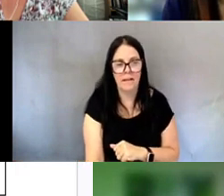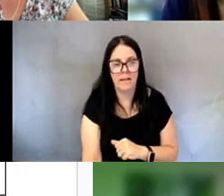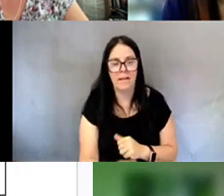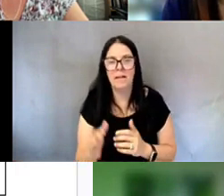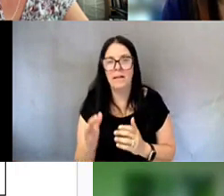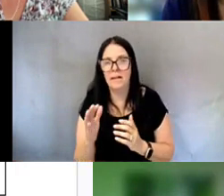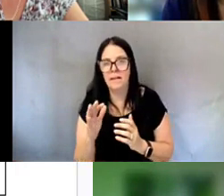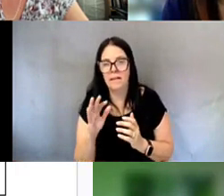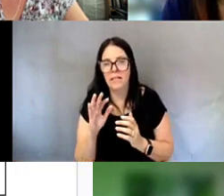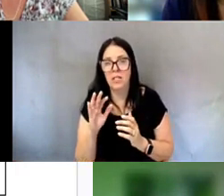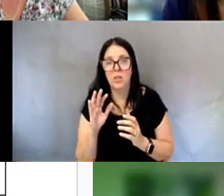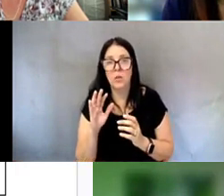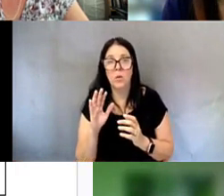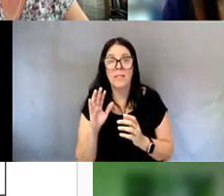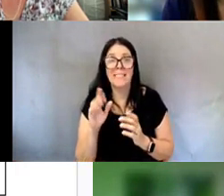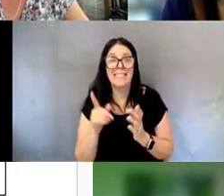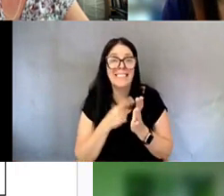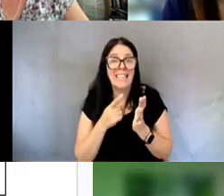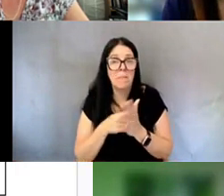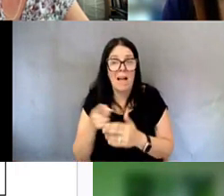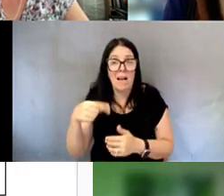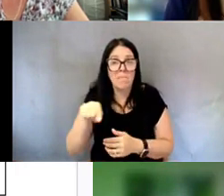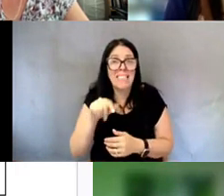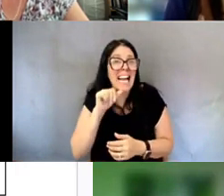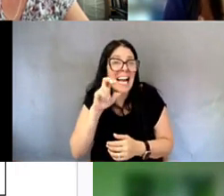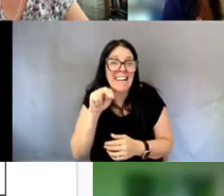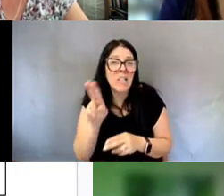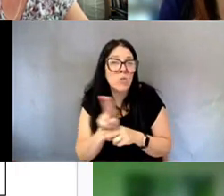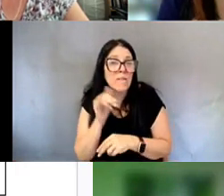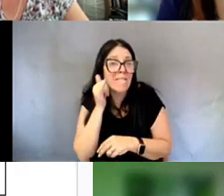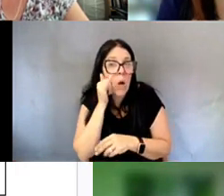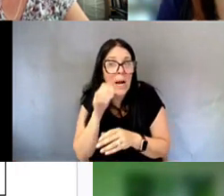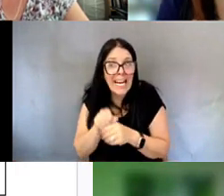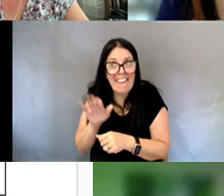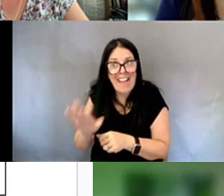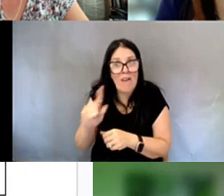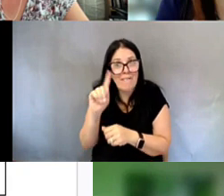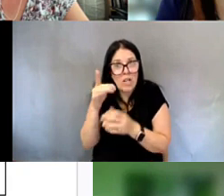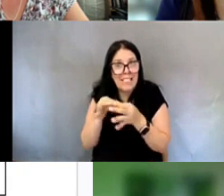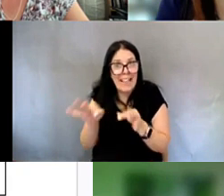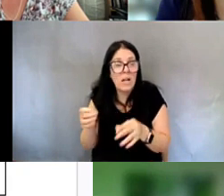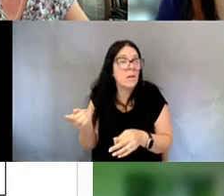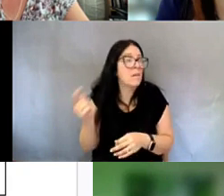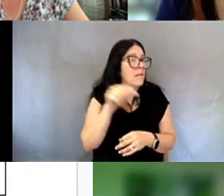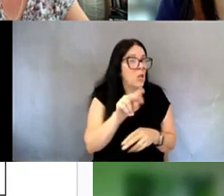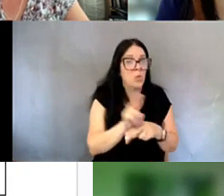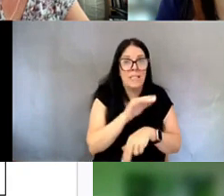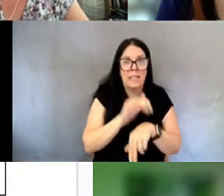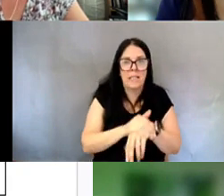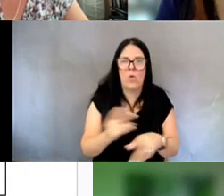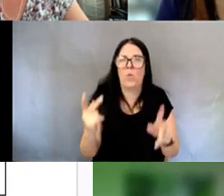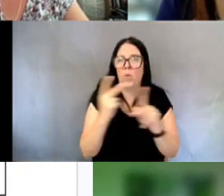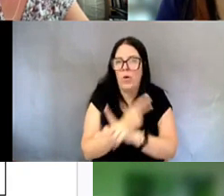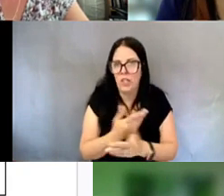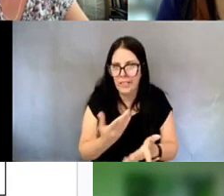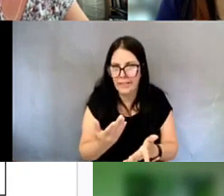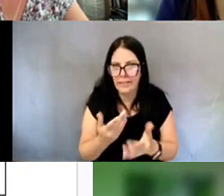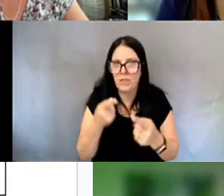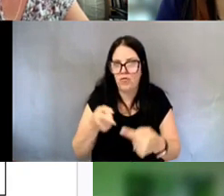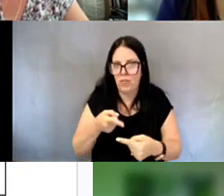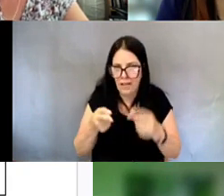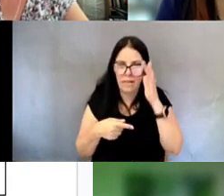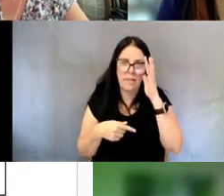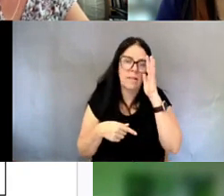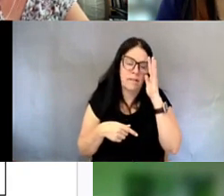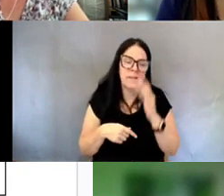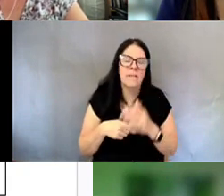Using the phone in their own language sometimes is a bit of a problem. Well, not a problem, but something to deal with. Number 2, we came up with